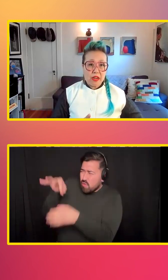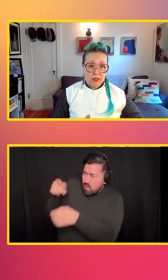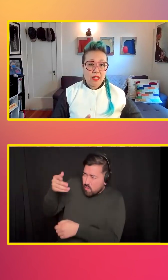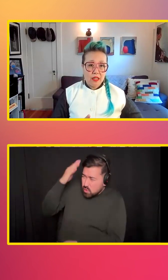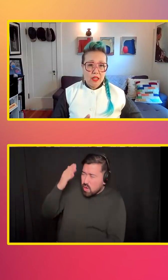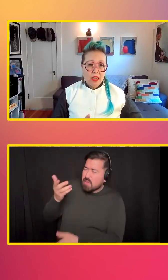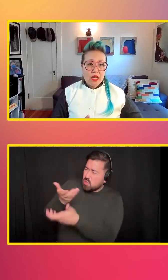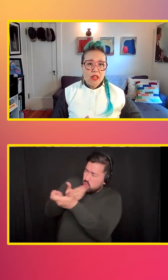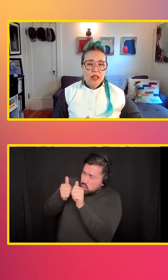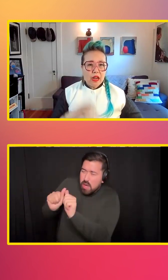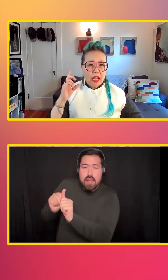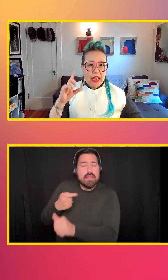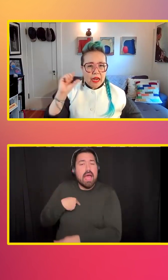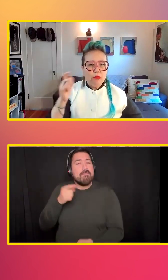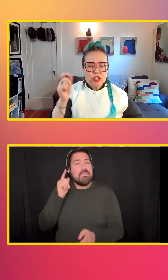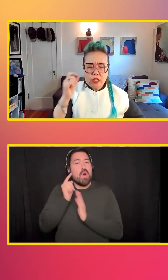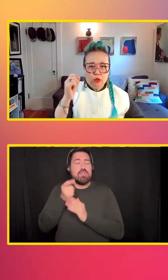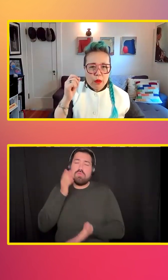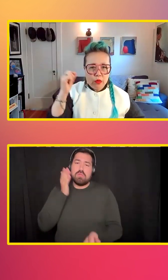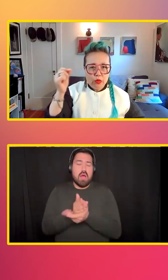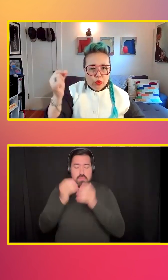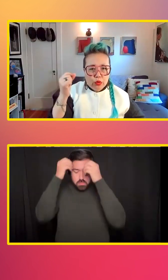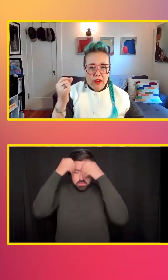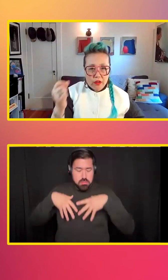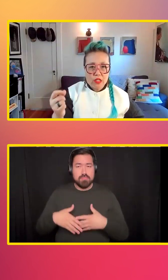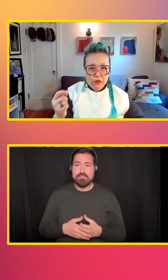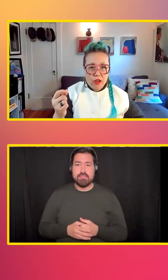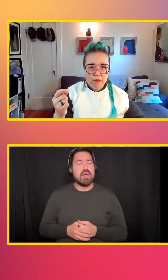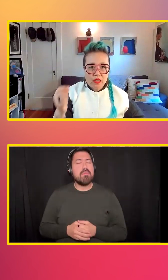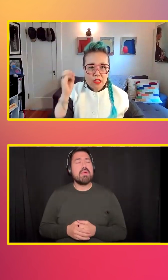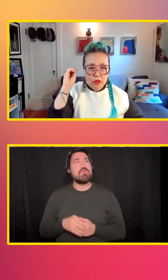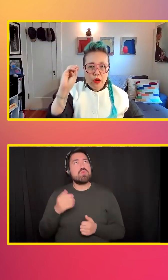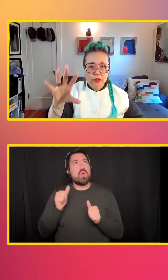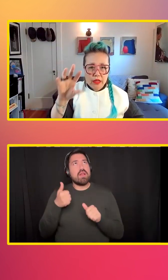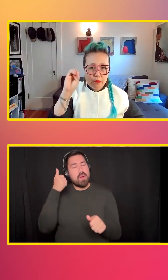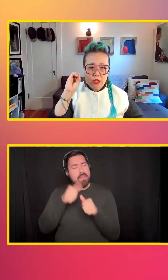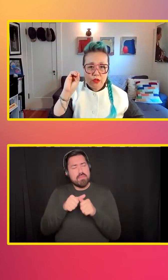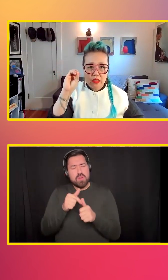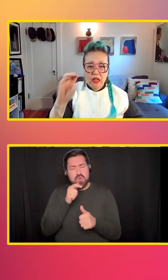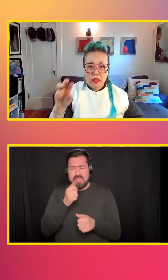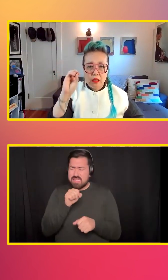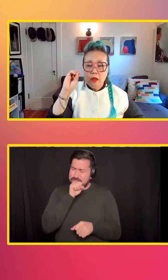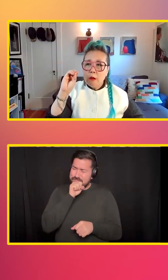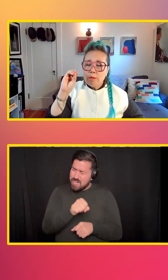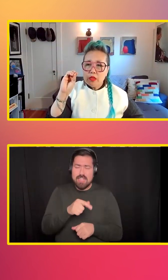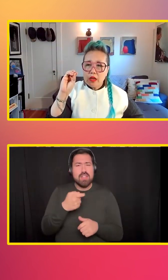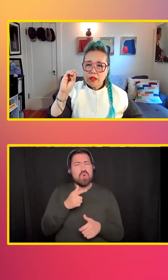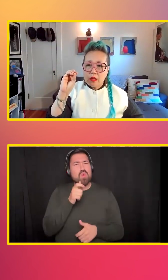conversation mentally. And I wish I can remember who I heard this from, because I would love to like make sure that